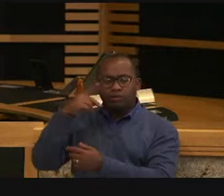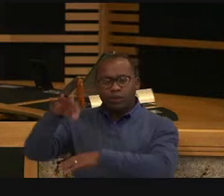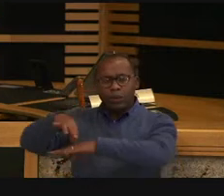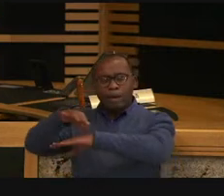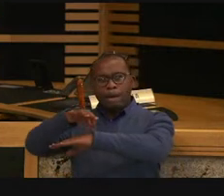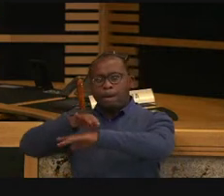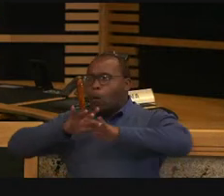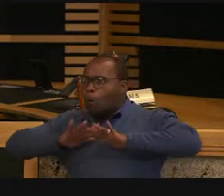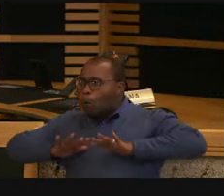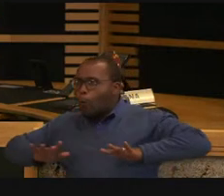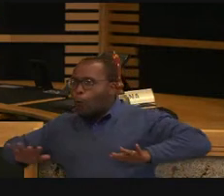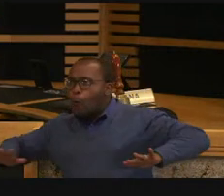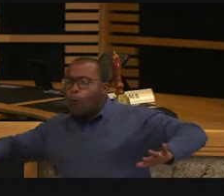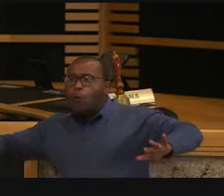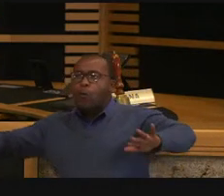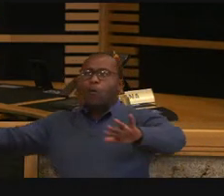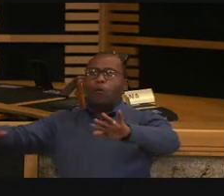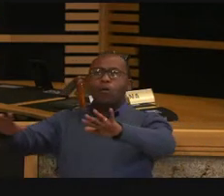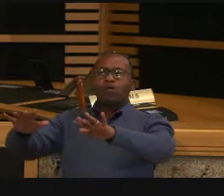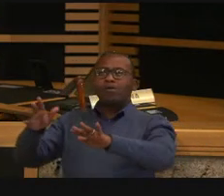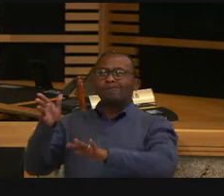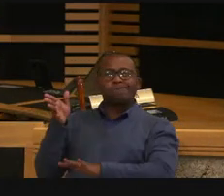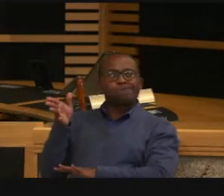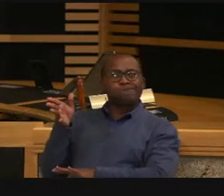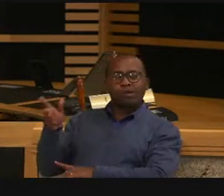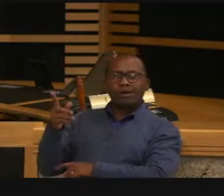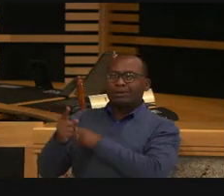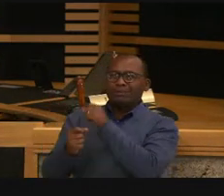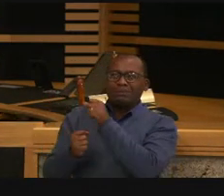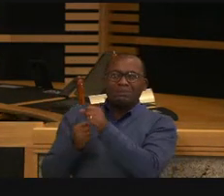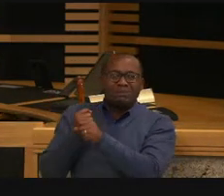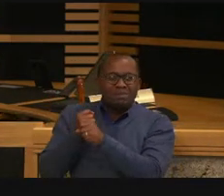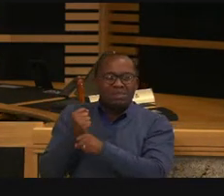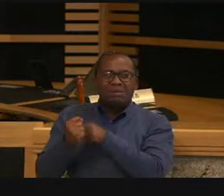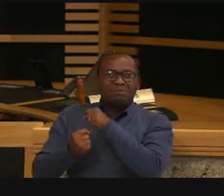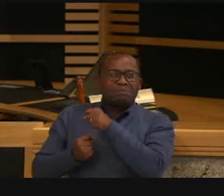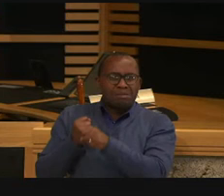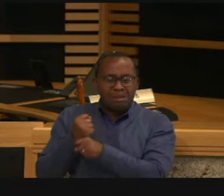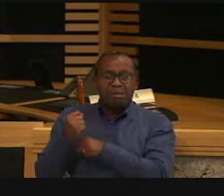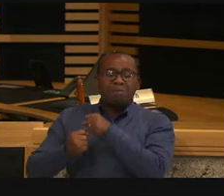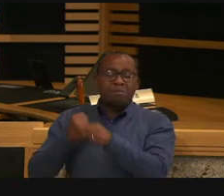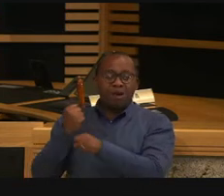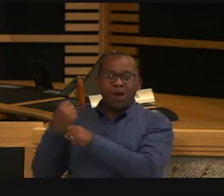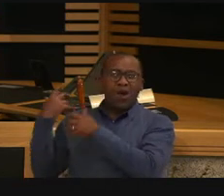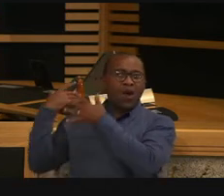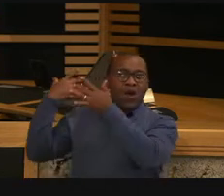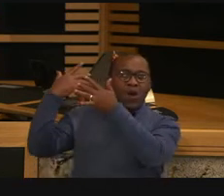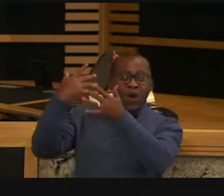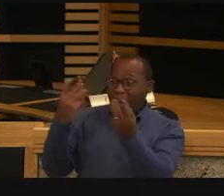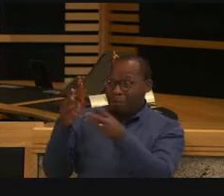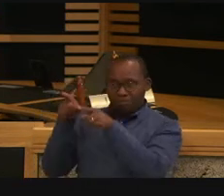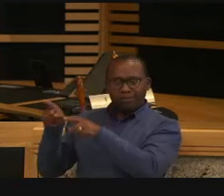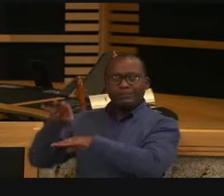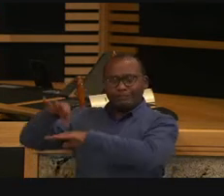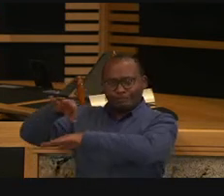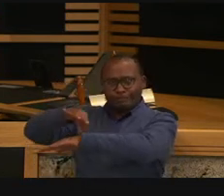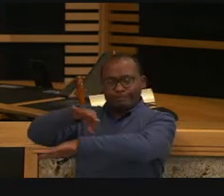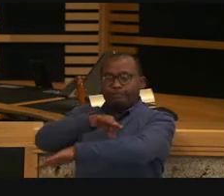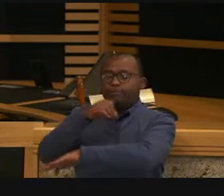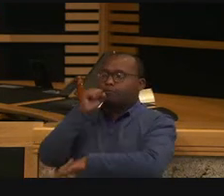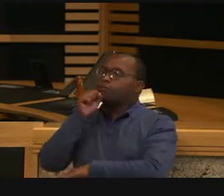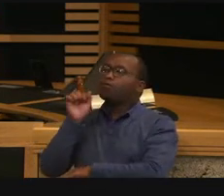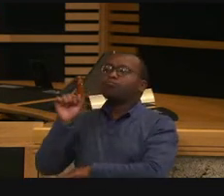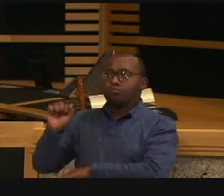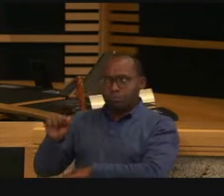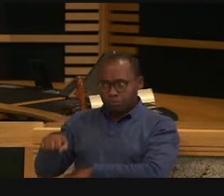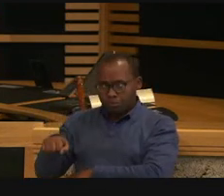plantations have been part of the traditional heritage of the area for generations. long before decriminalization of the plant, but